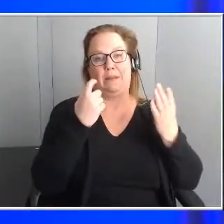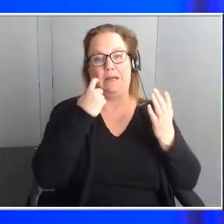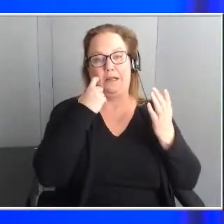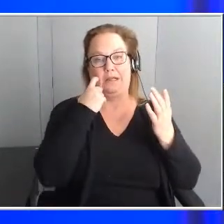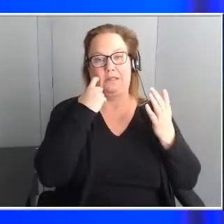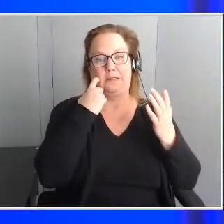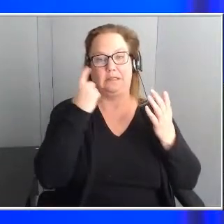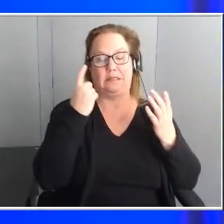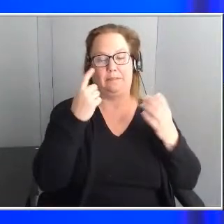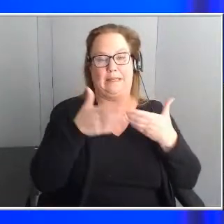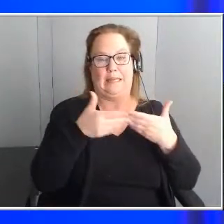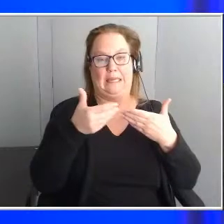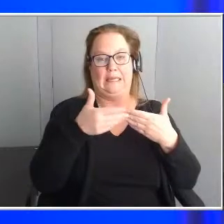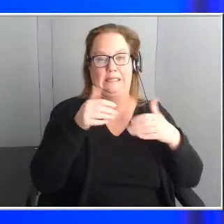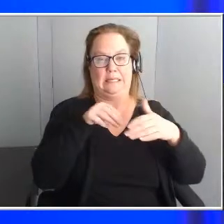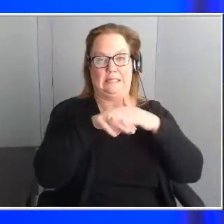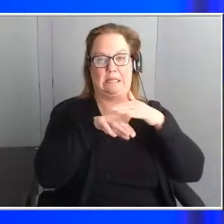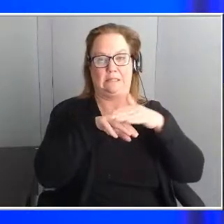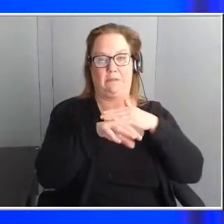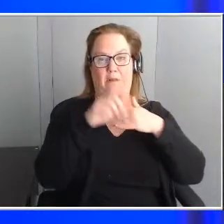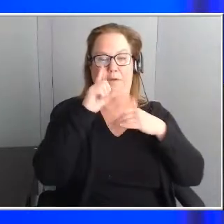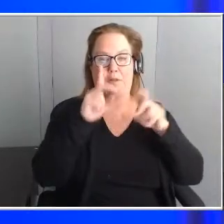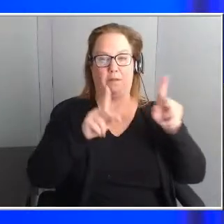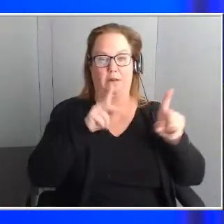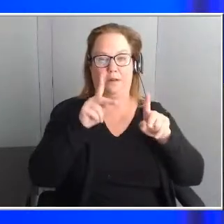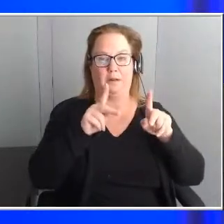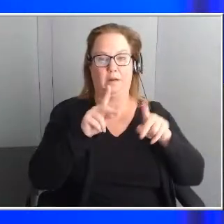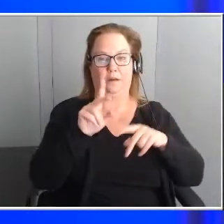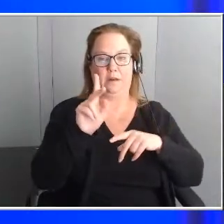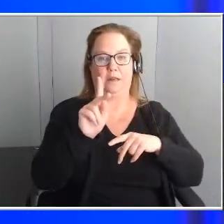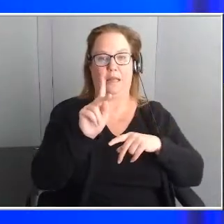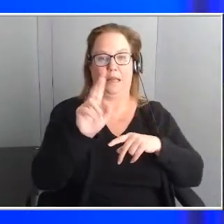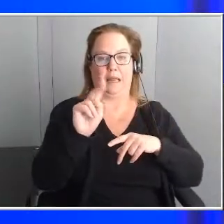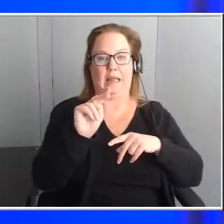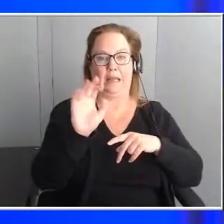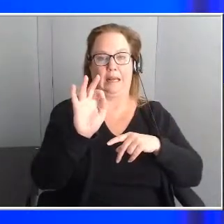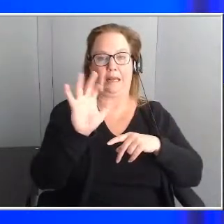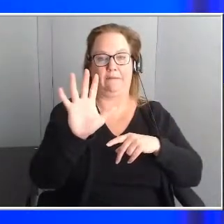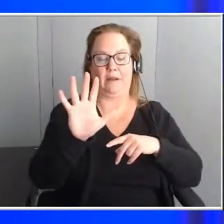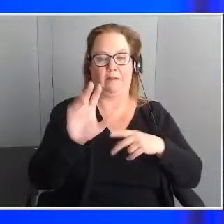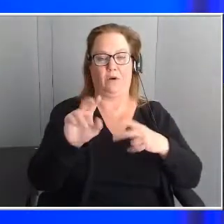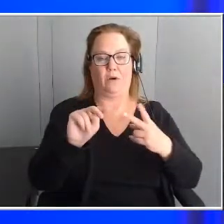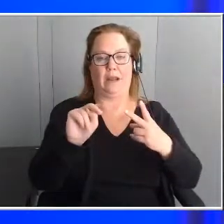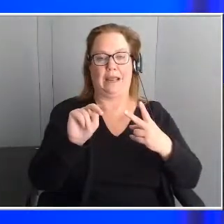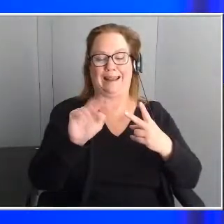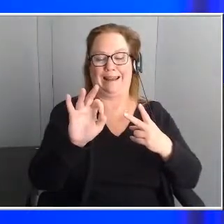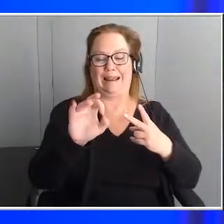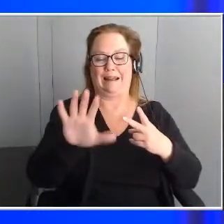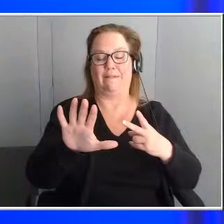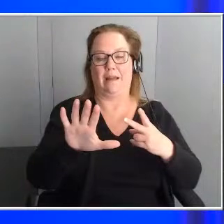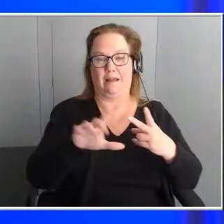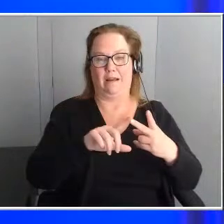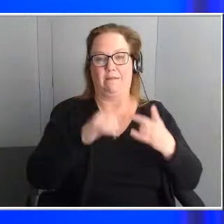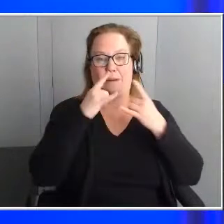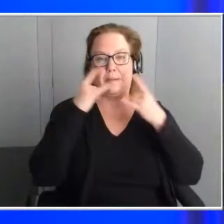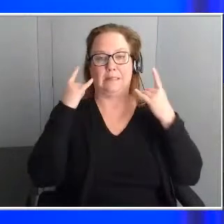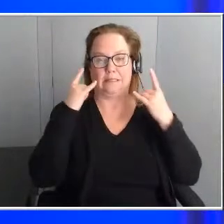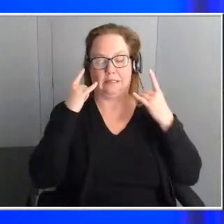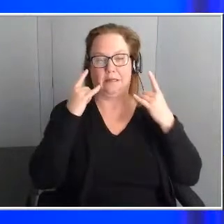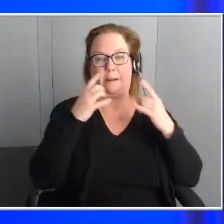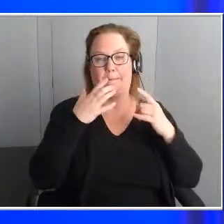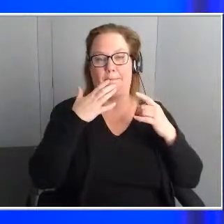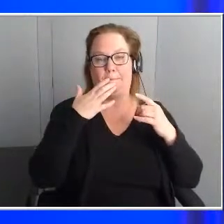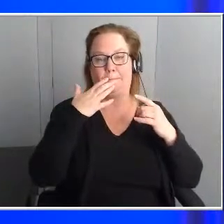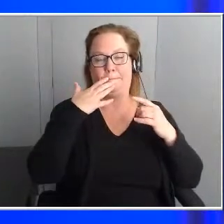that's easily accessible for the public, are those KN95 masks or an N95 mask. These are going to have better